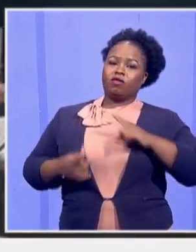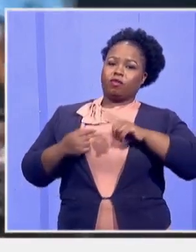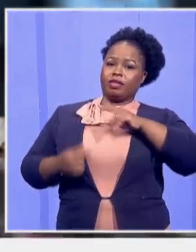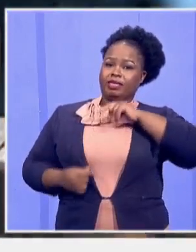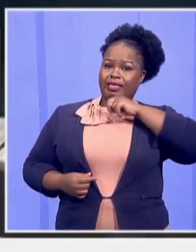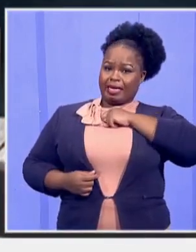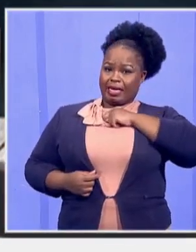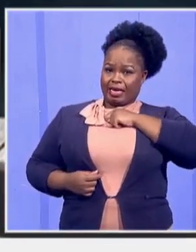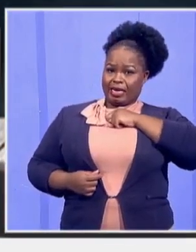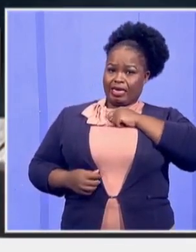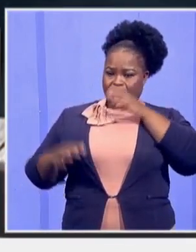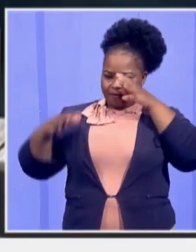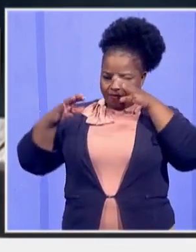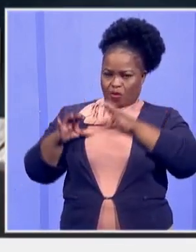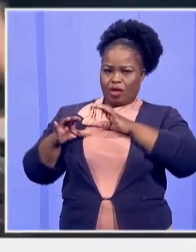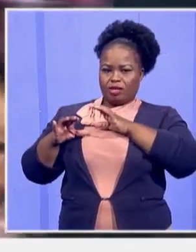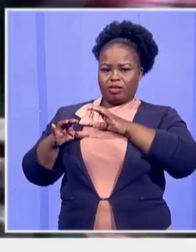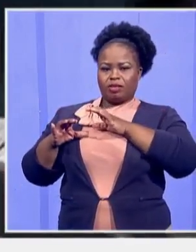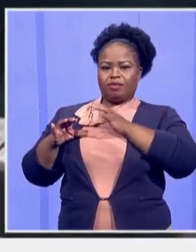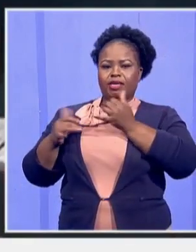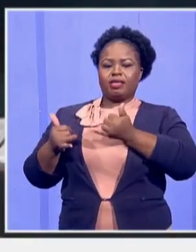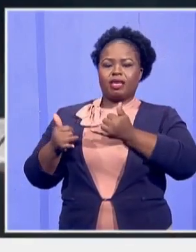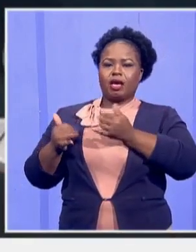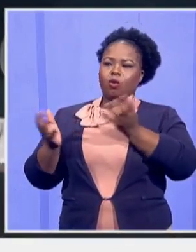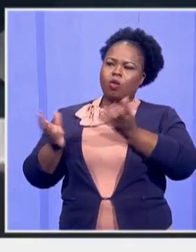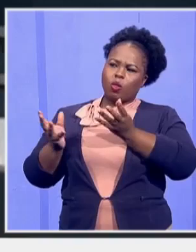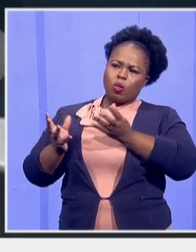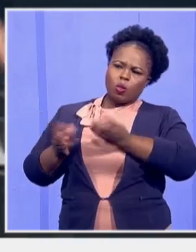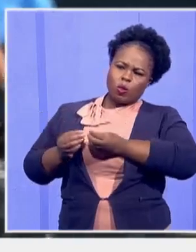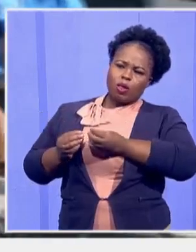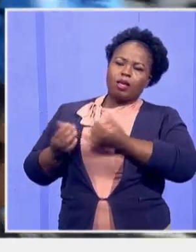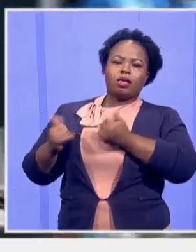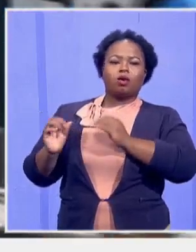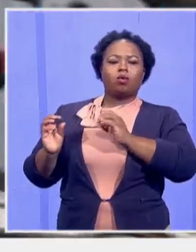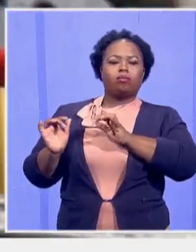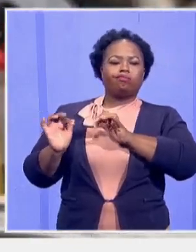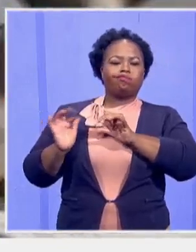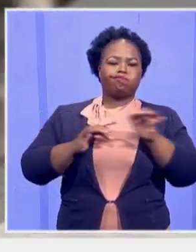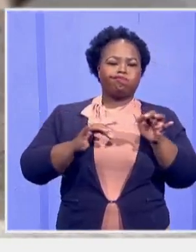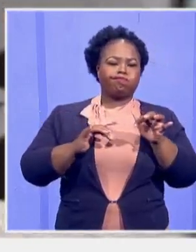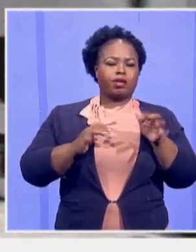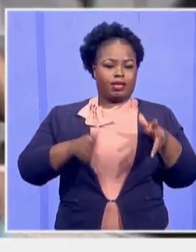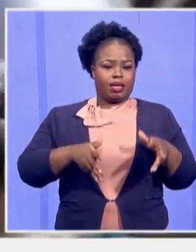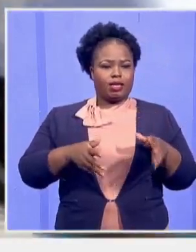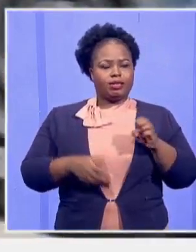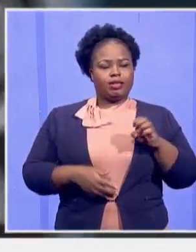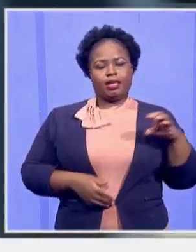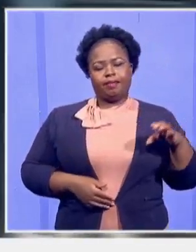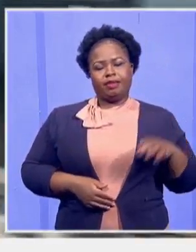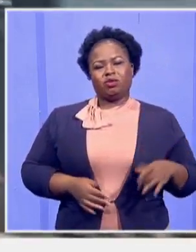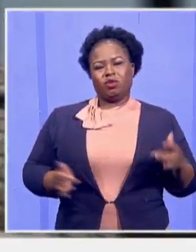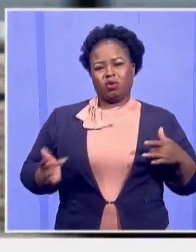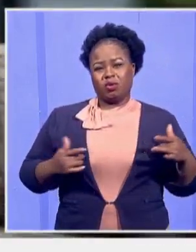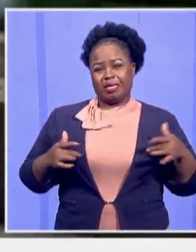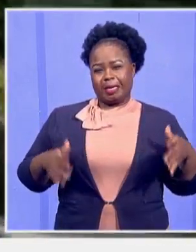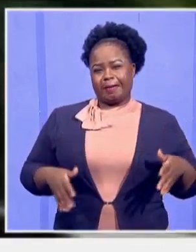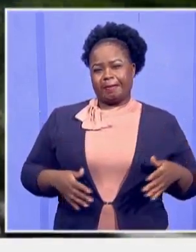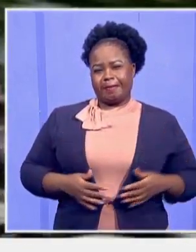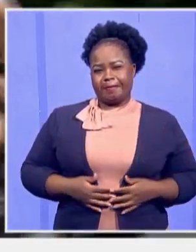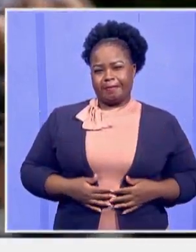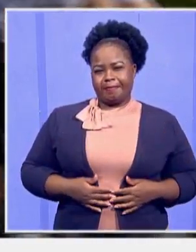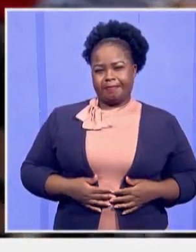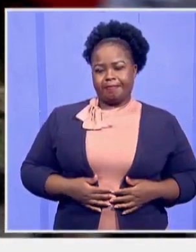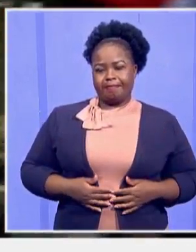KZN Natal area, because the numbers are looking a bit low, they are now migrating here. So it is a great concern for us here in the Eastern Cape.